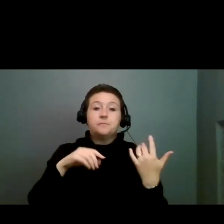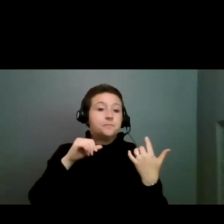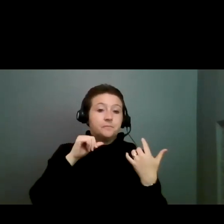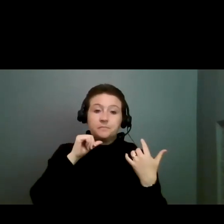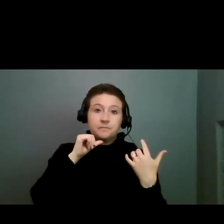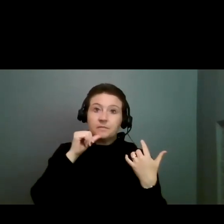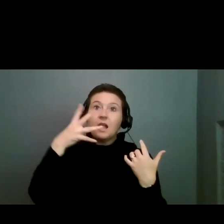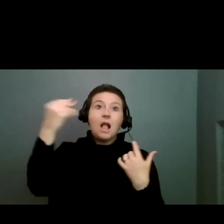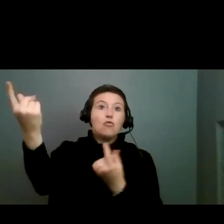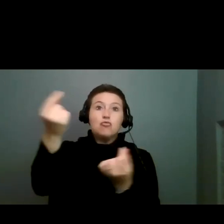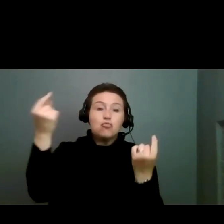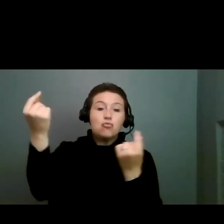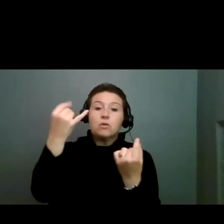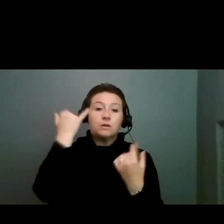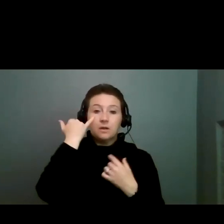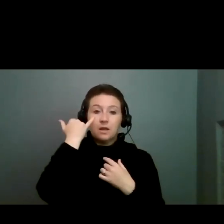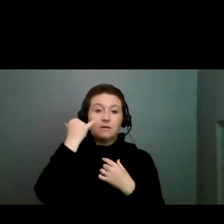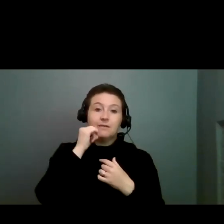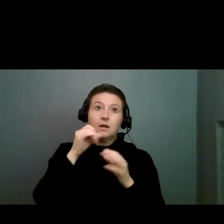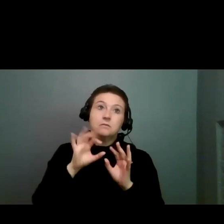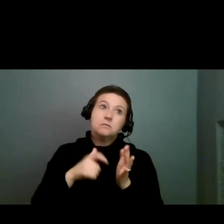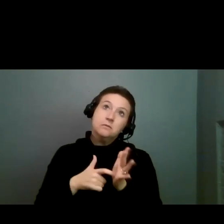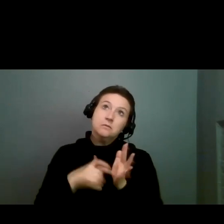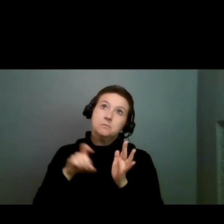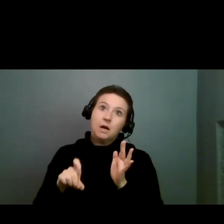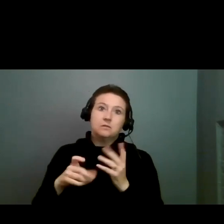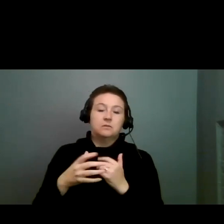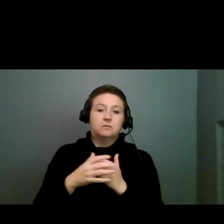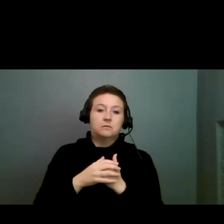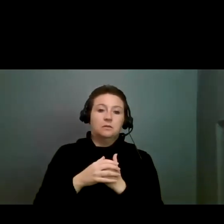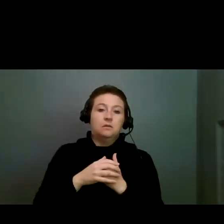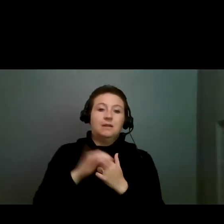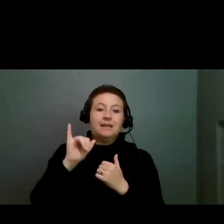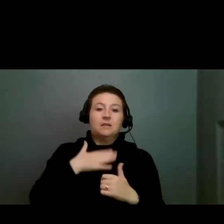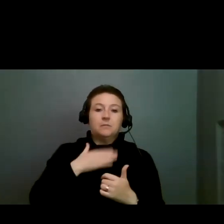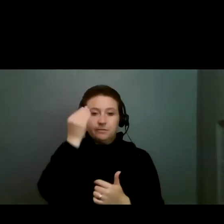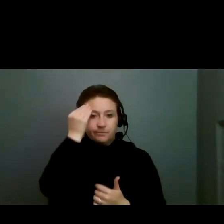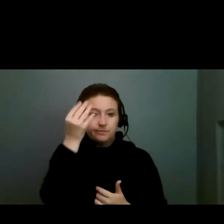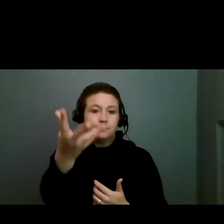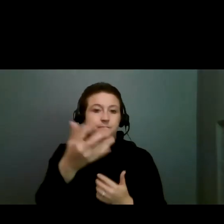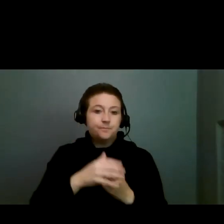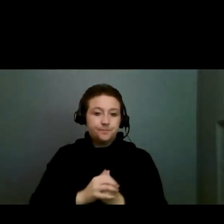the community that isn't critical. That's what I have to say.